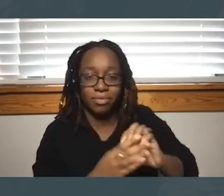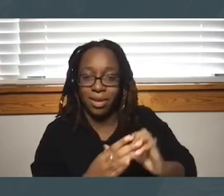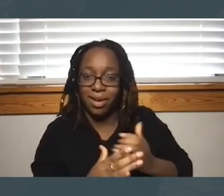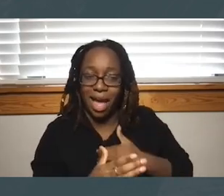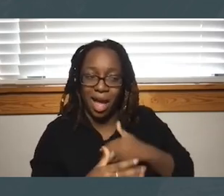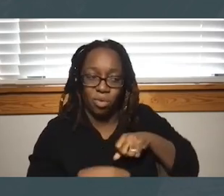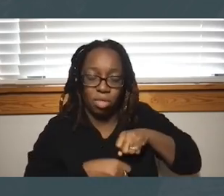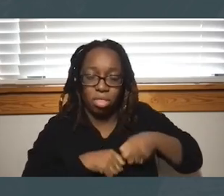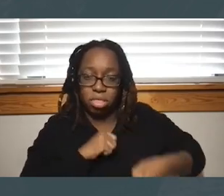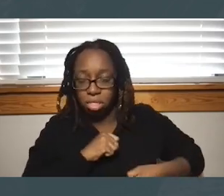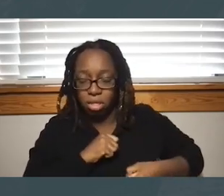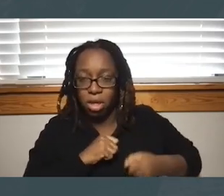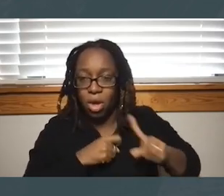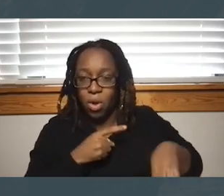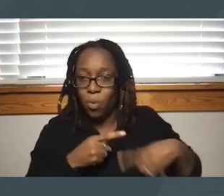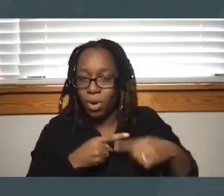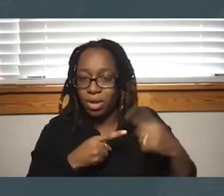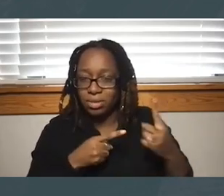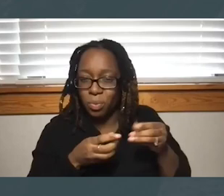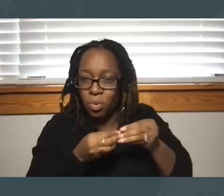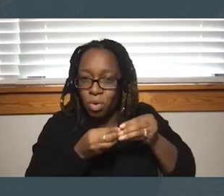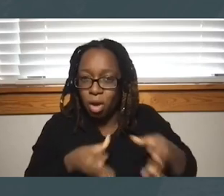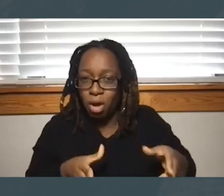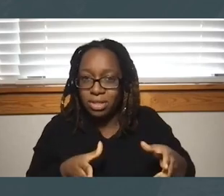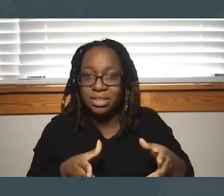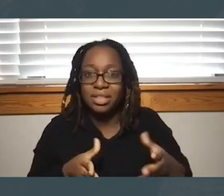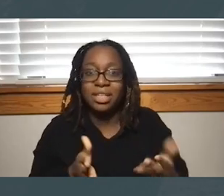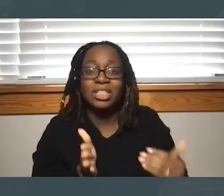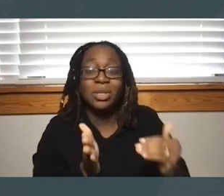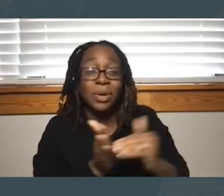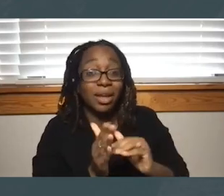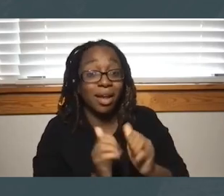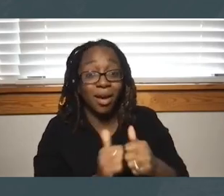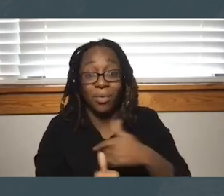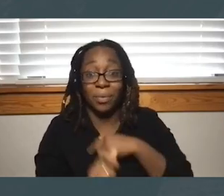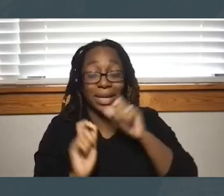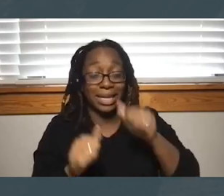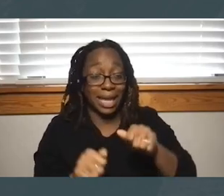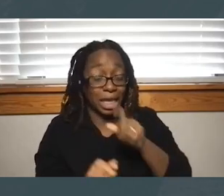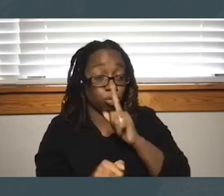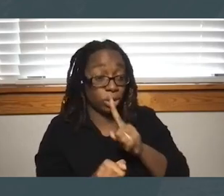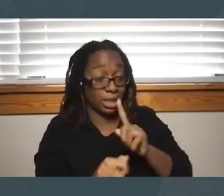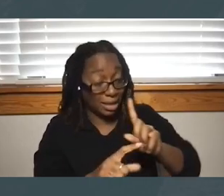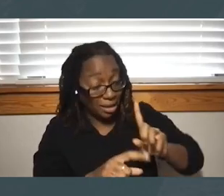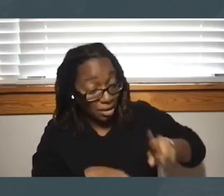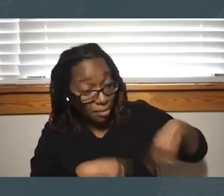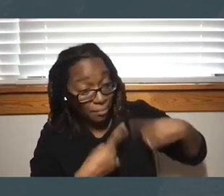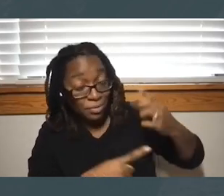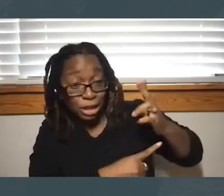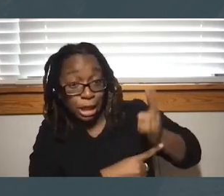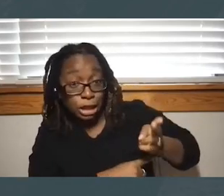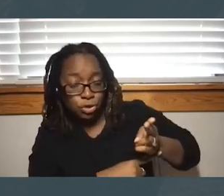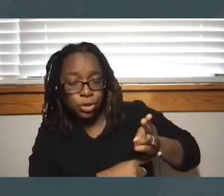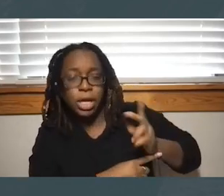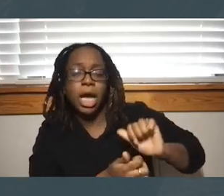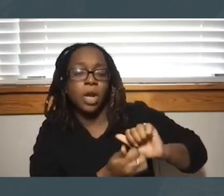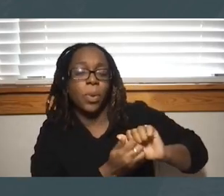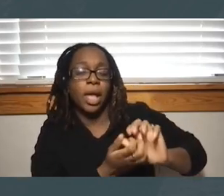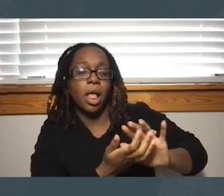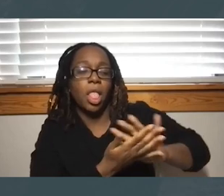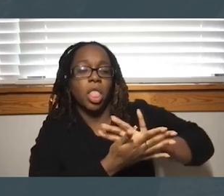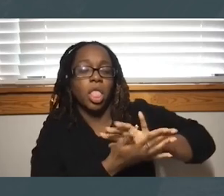there's also, so what is the remaking that occurs in the wake of that loss? Mm-hmm. So those are some